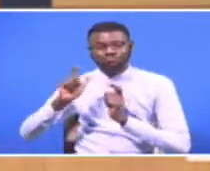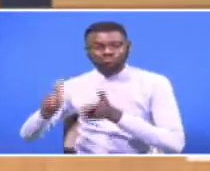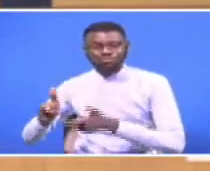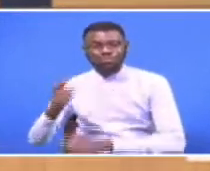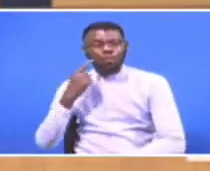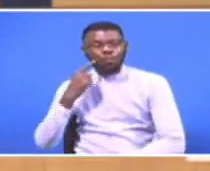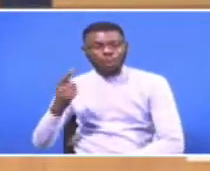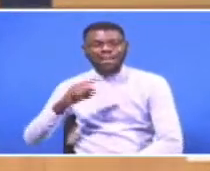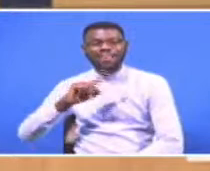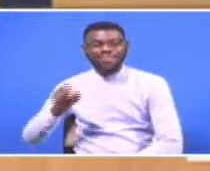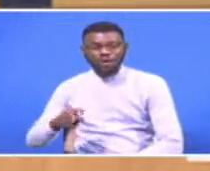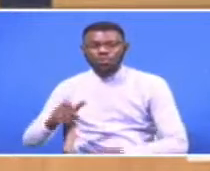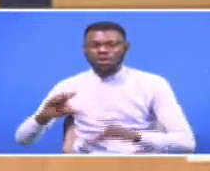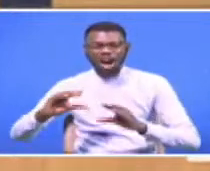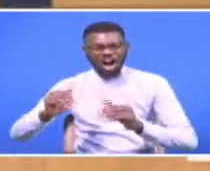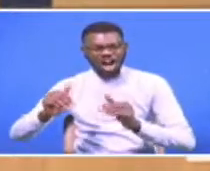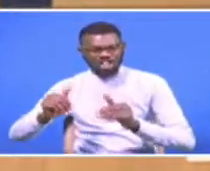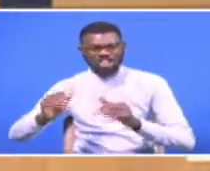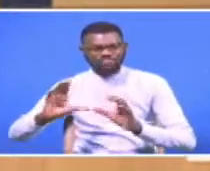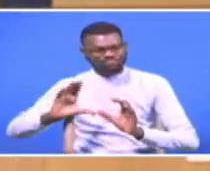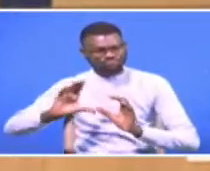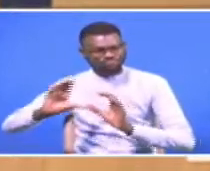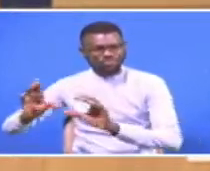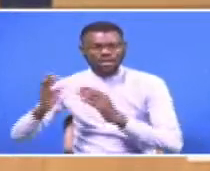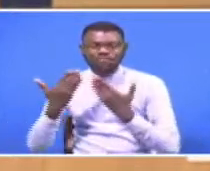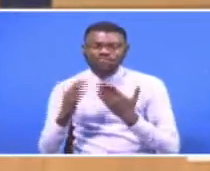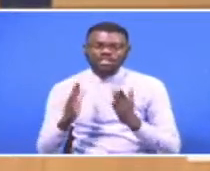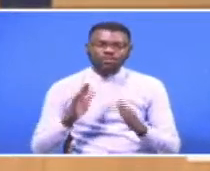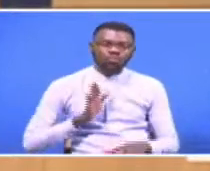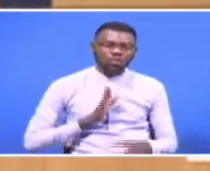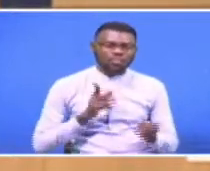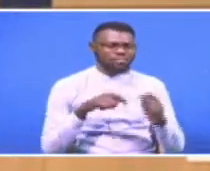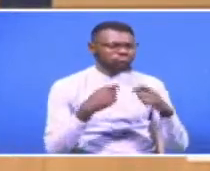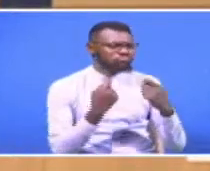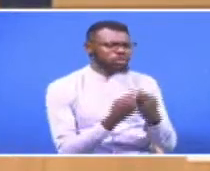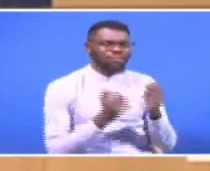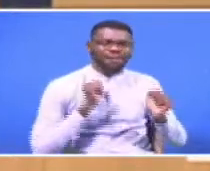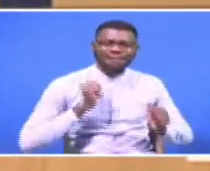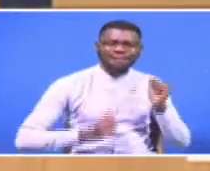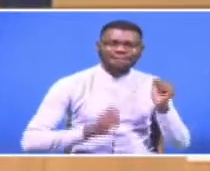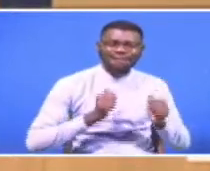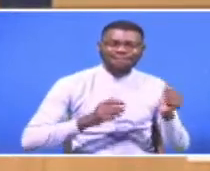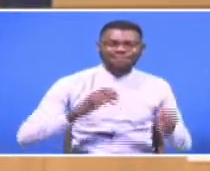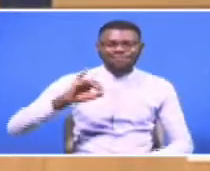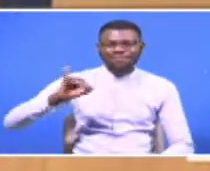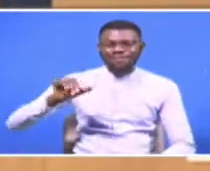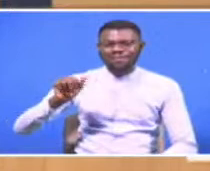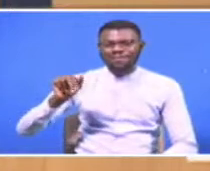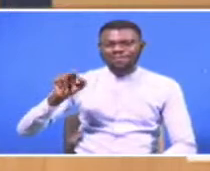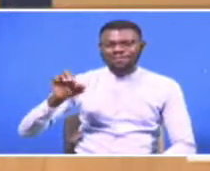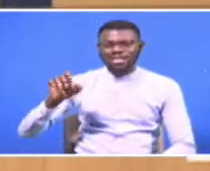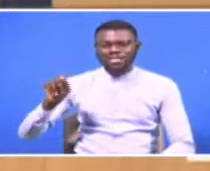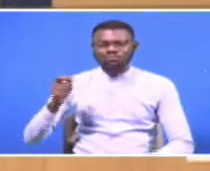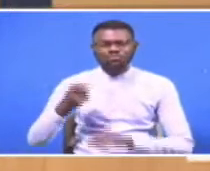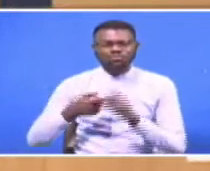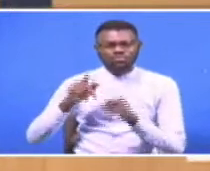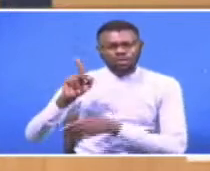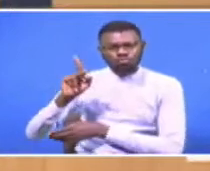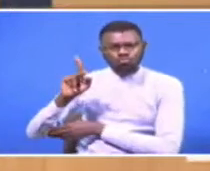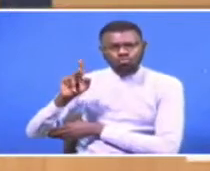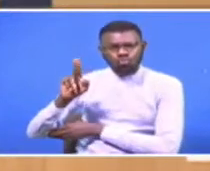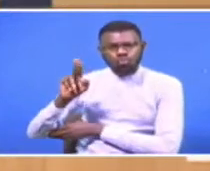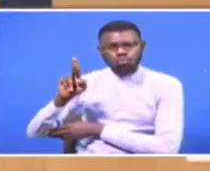Kenya shillings in cash. In the women race, Janet Chepngetich from Kuresoi won the race and was also